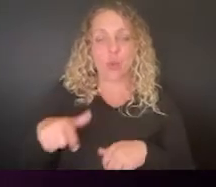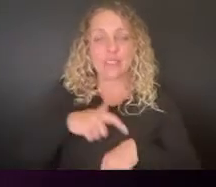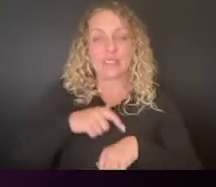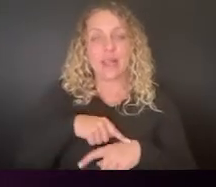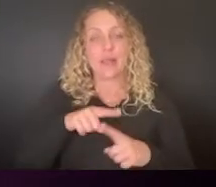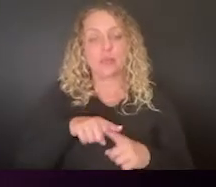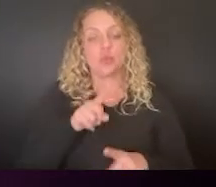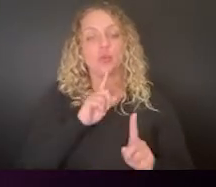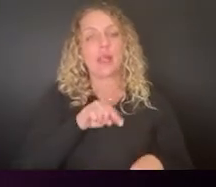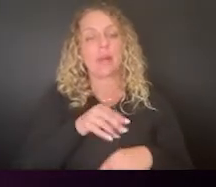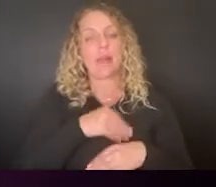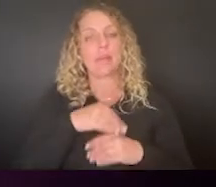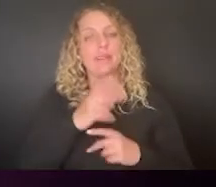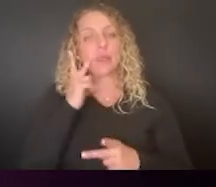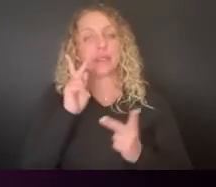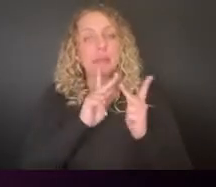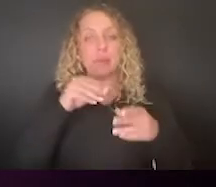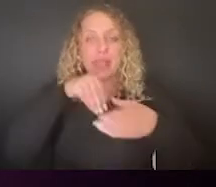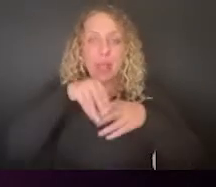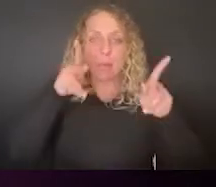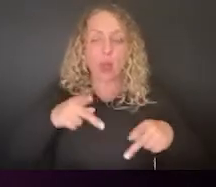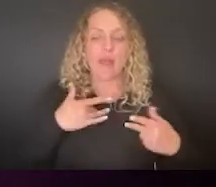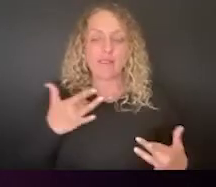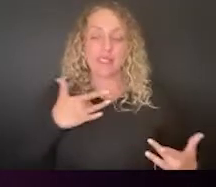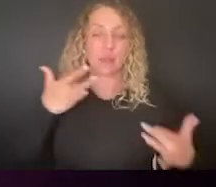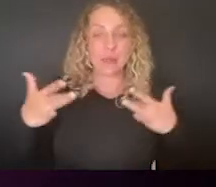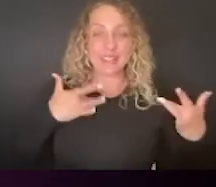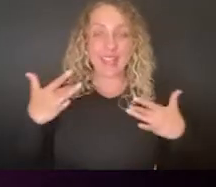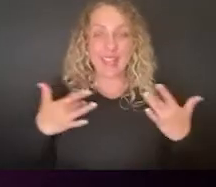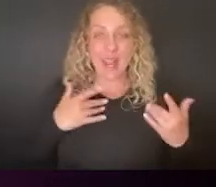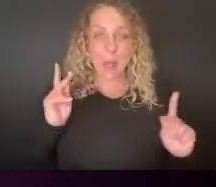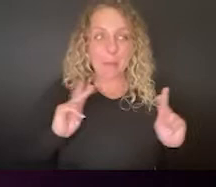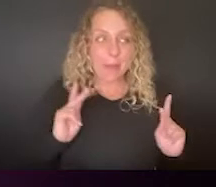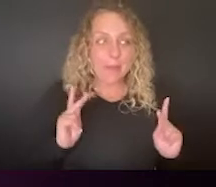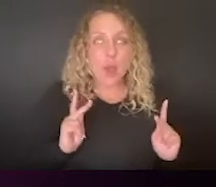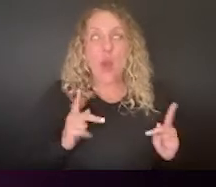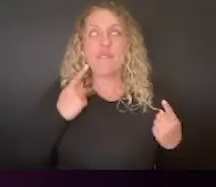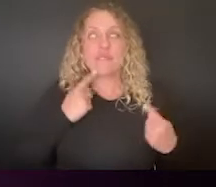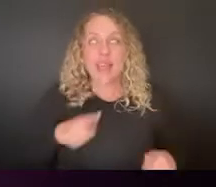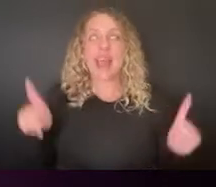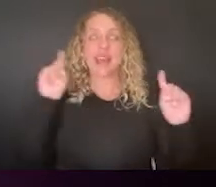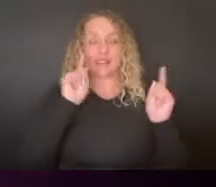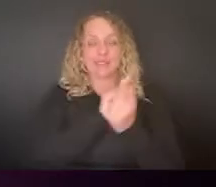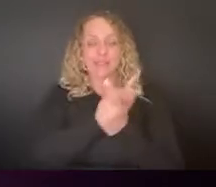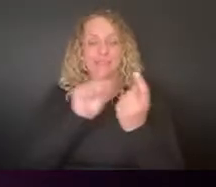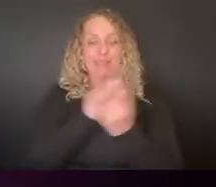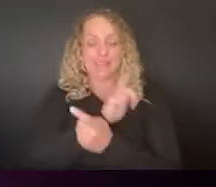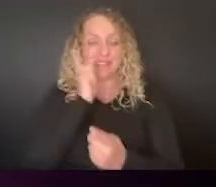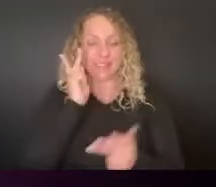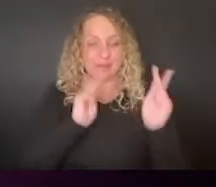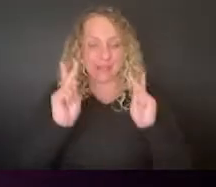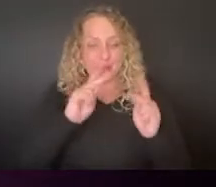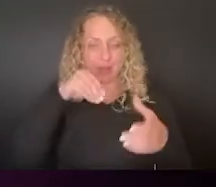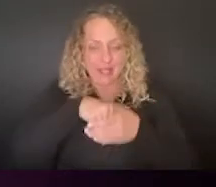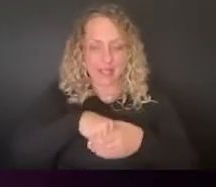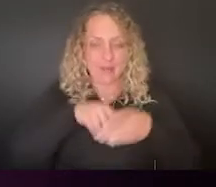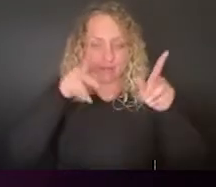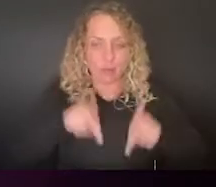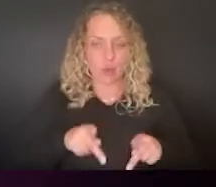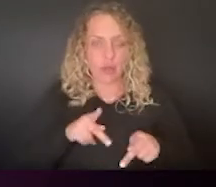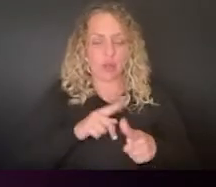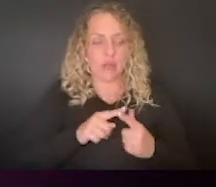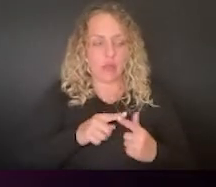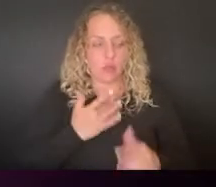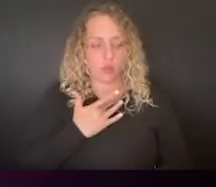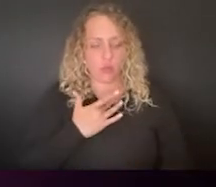do. He has needs. Anyhow, when it was time to head to React Miami to see people in person, I